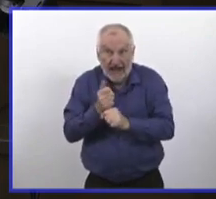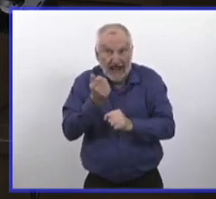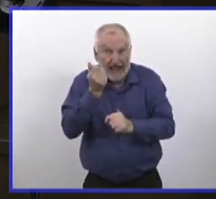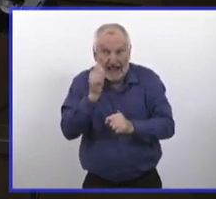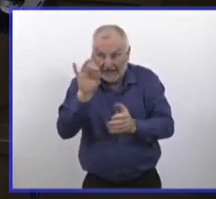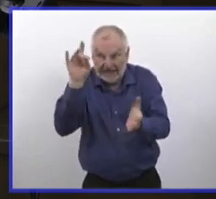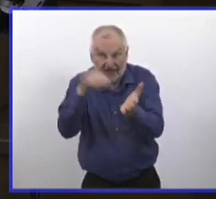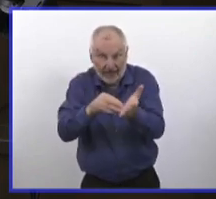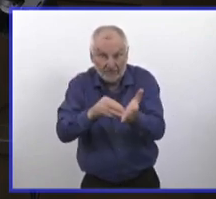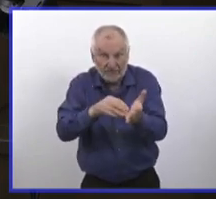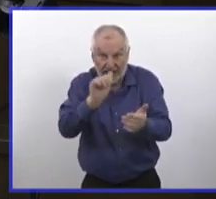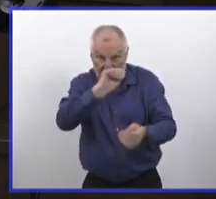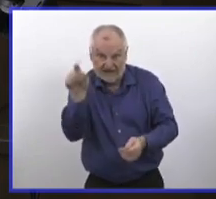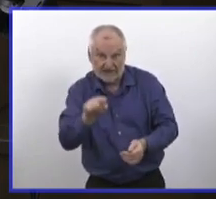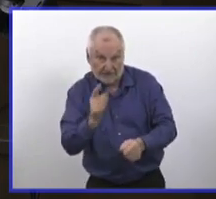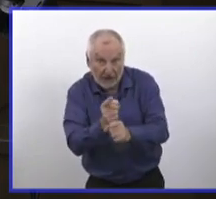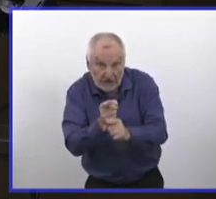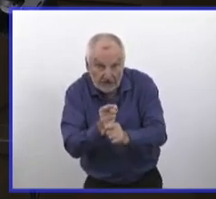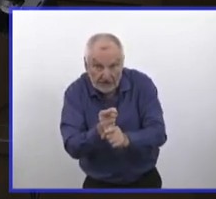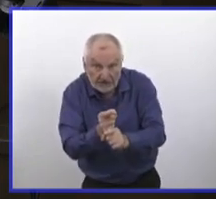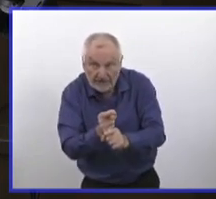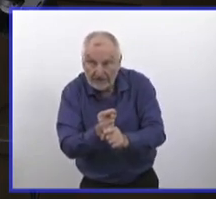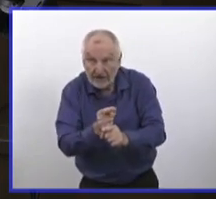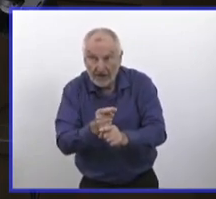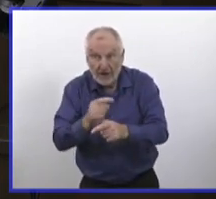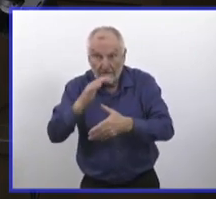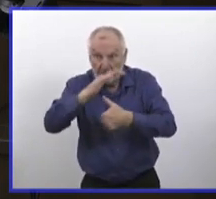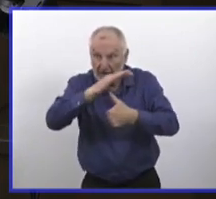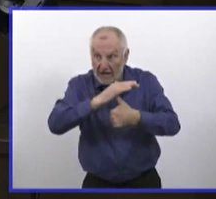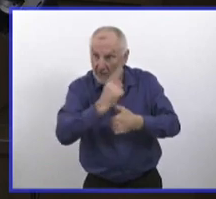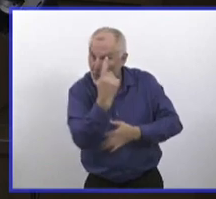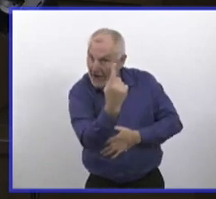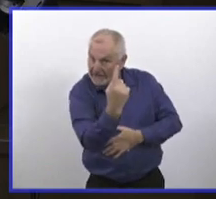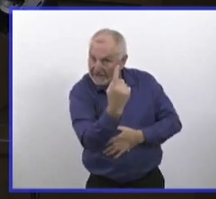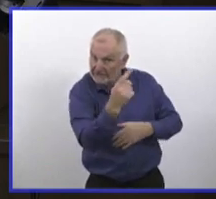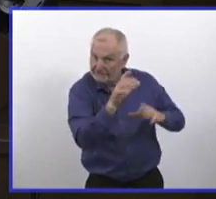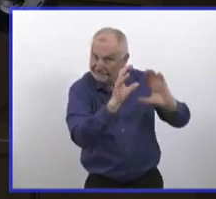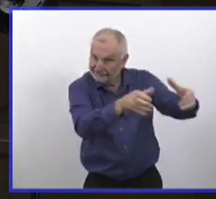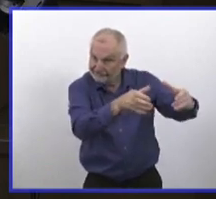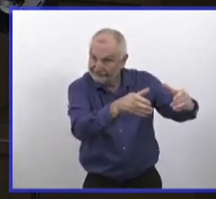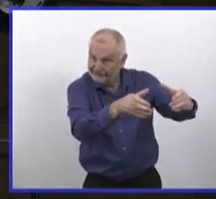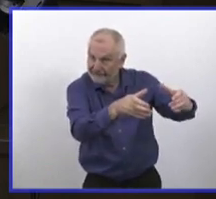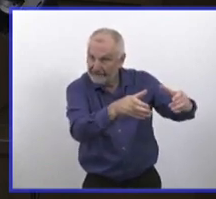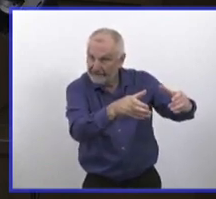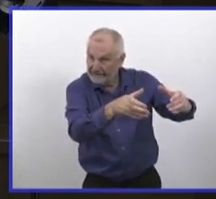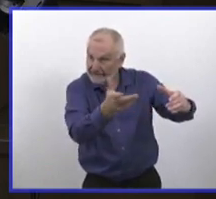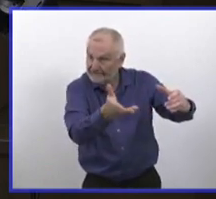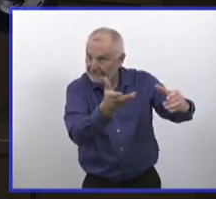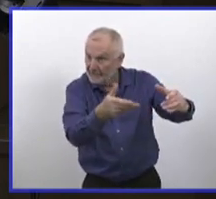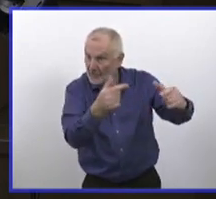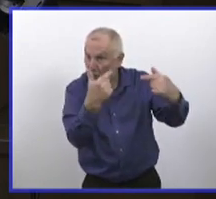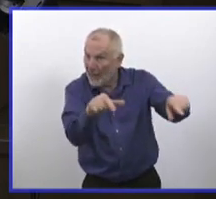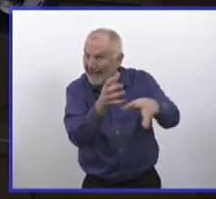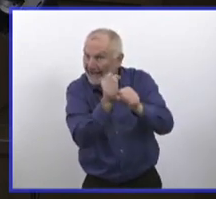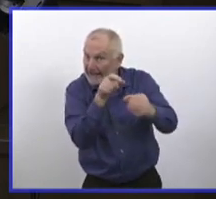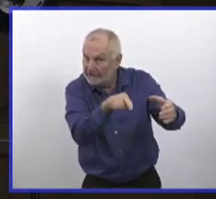people on the priority 1 list, for example, how soon should they expect to be able to access this